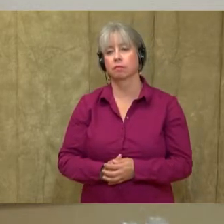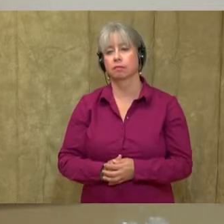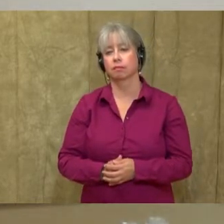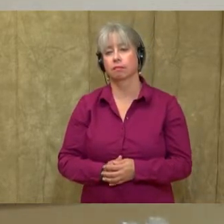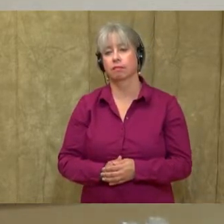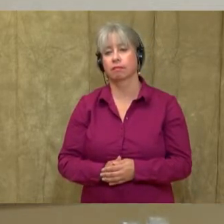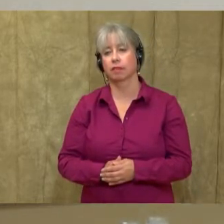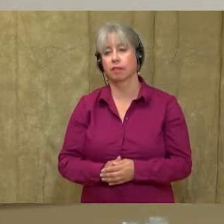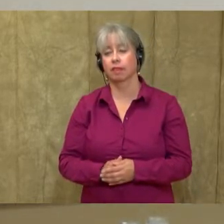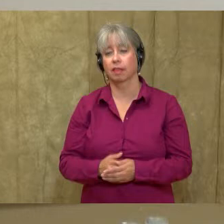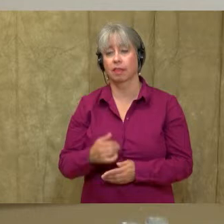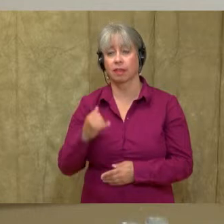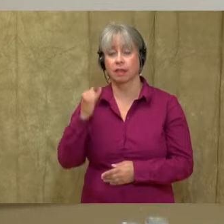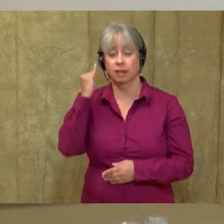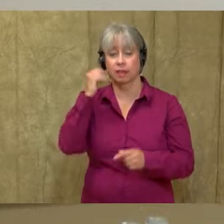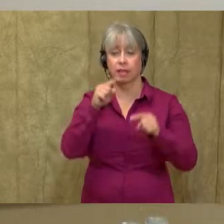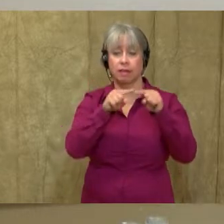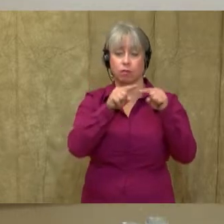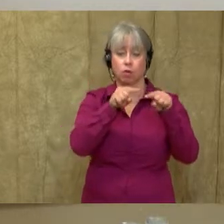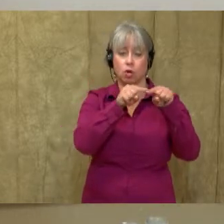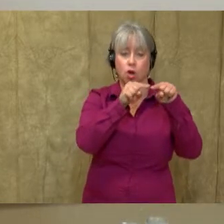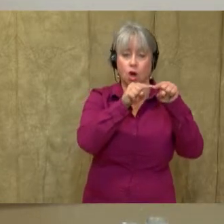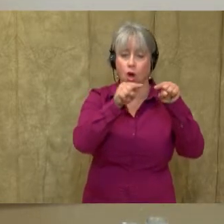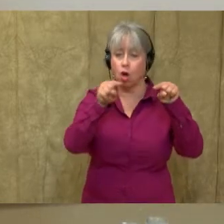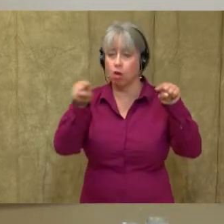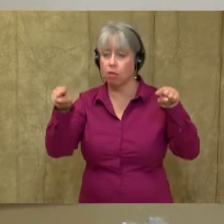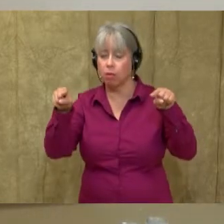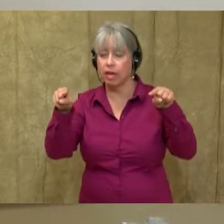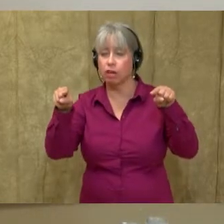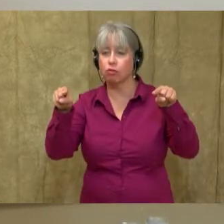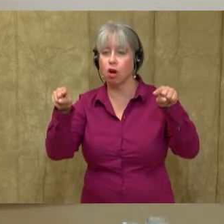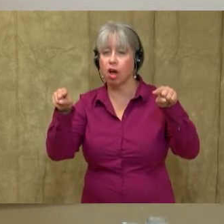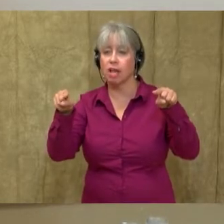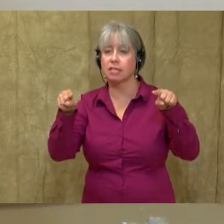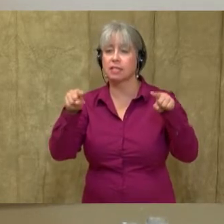the what? If we're talking about all the way across,